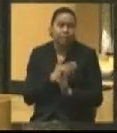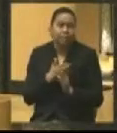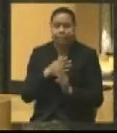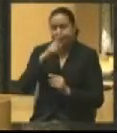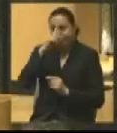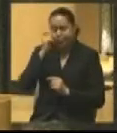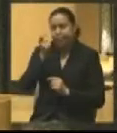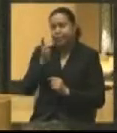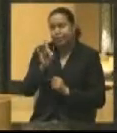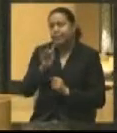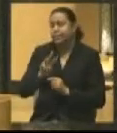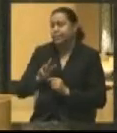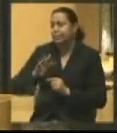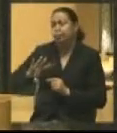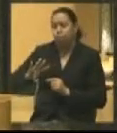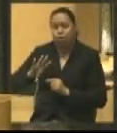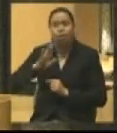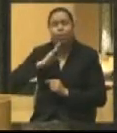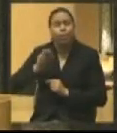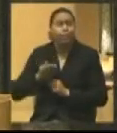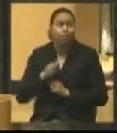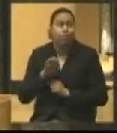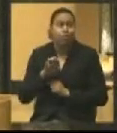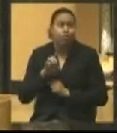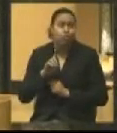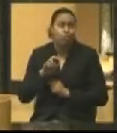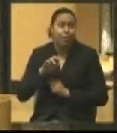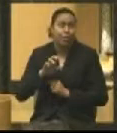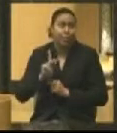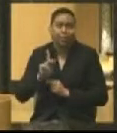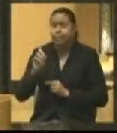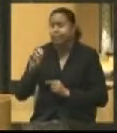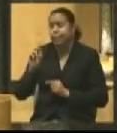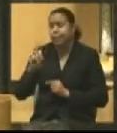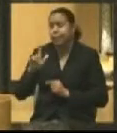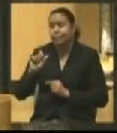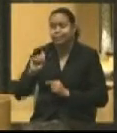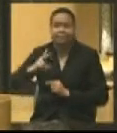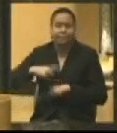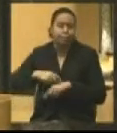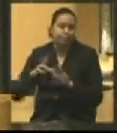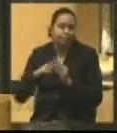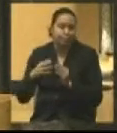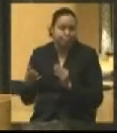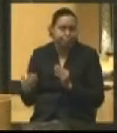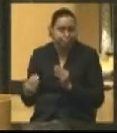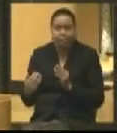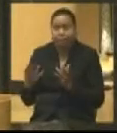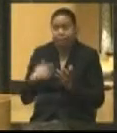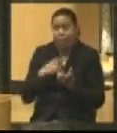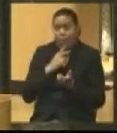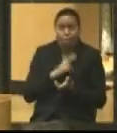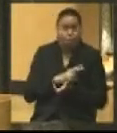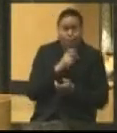of 1864, Lincoln invites Frederick Douglass to the White House for a second meeting and says, listen, we got to get I may lose this